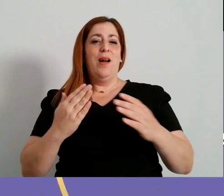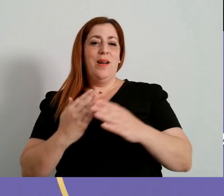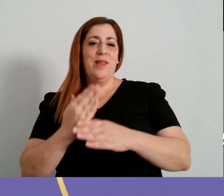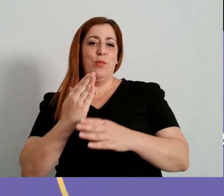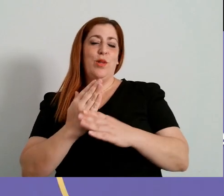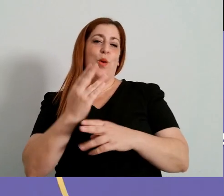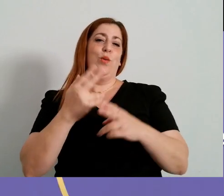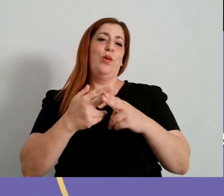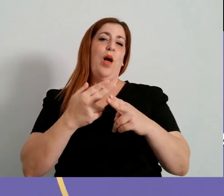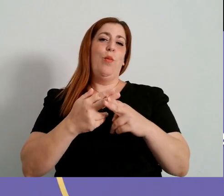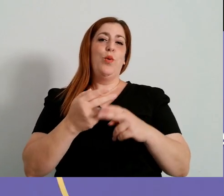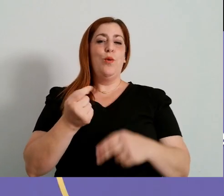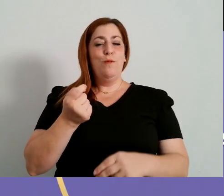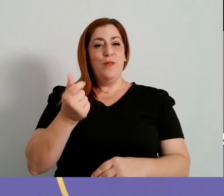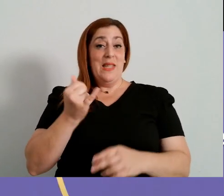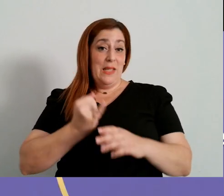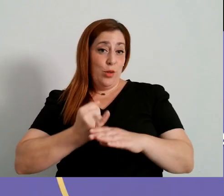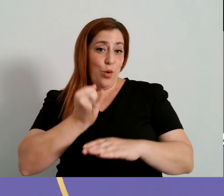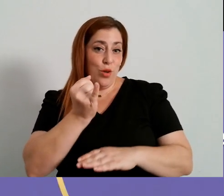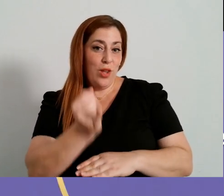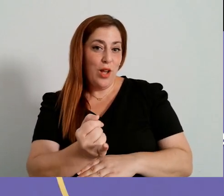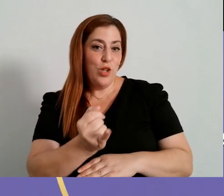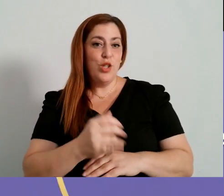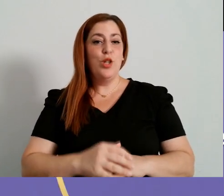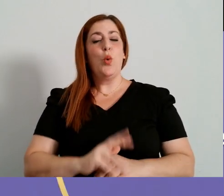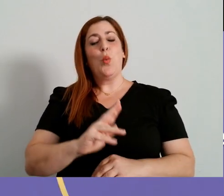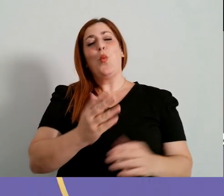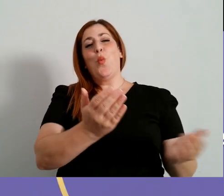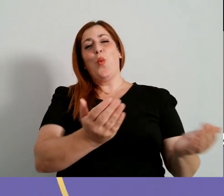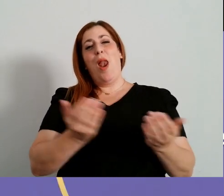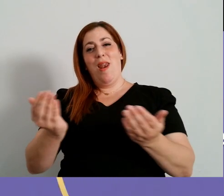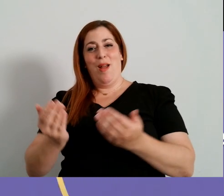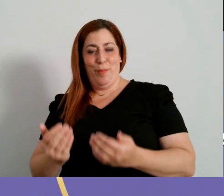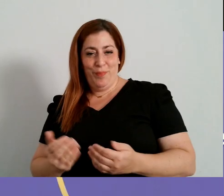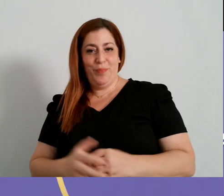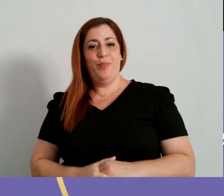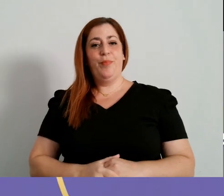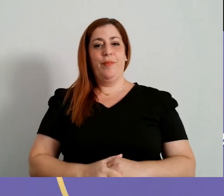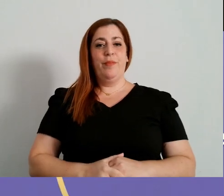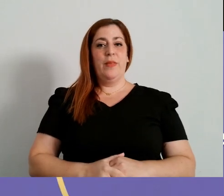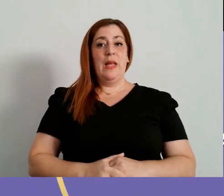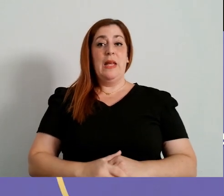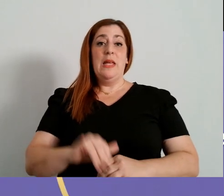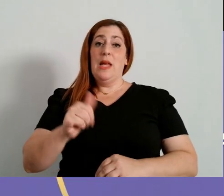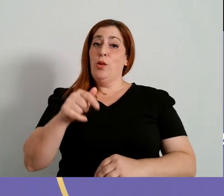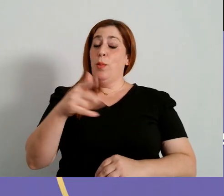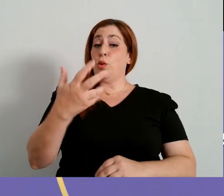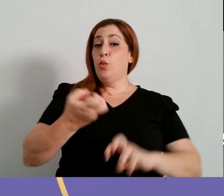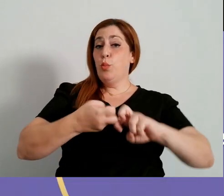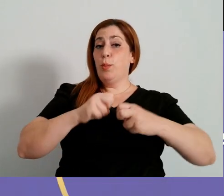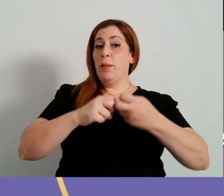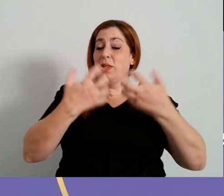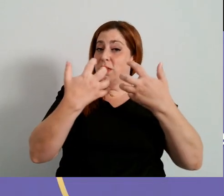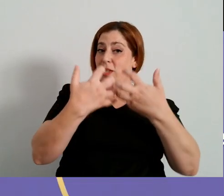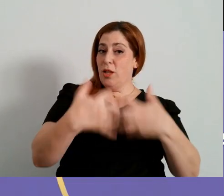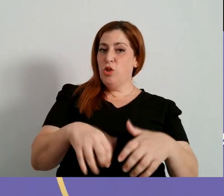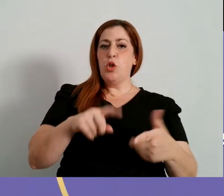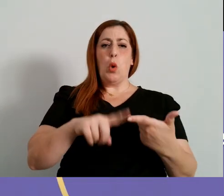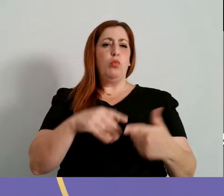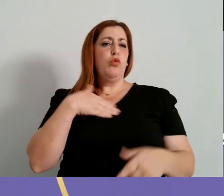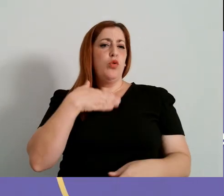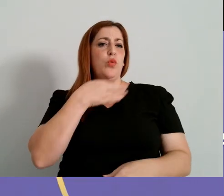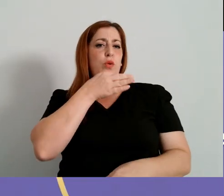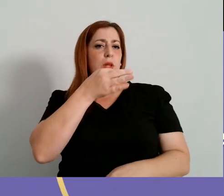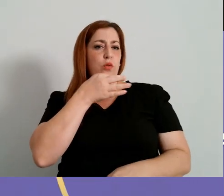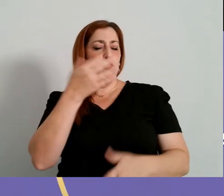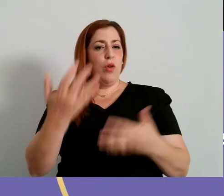start off with um, just some introductions and welcoming you to the meeting. If you have any technical